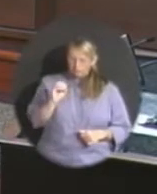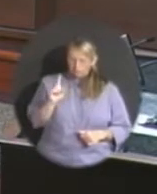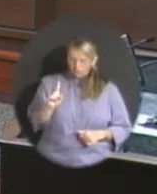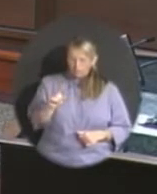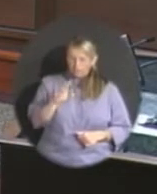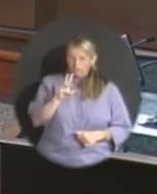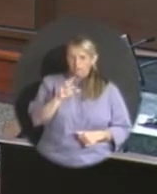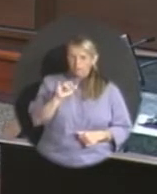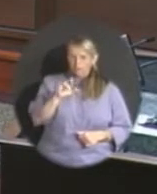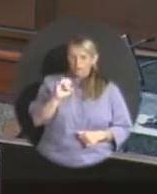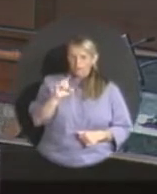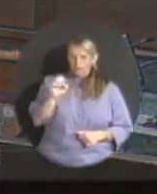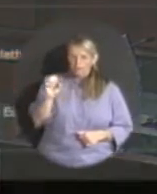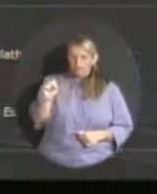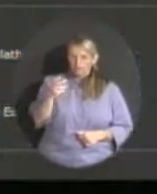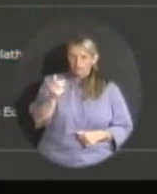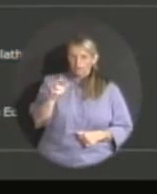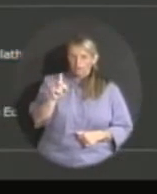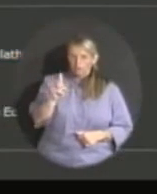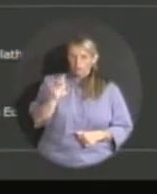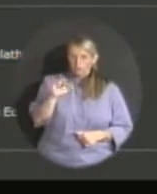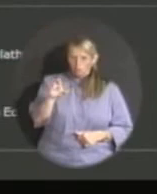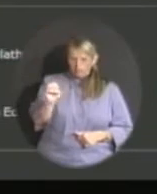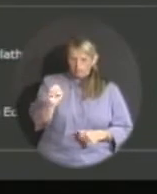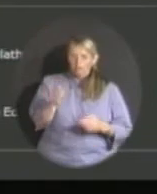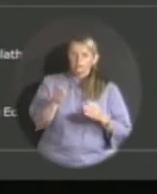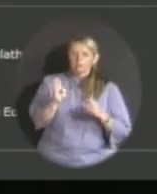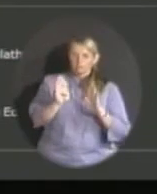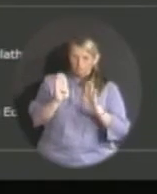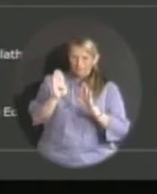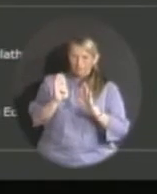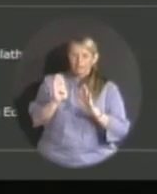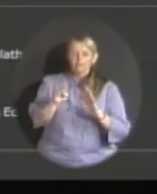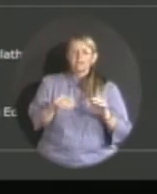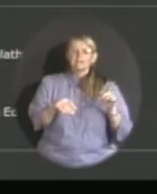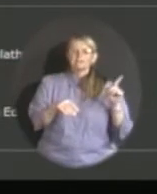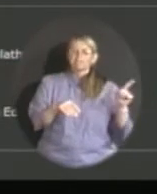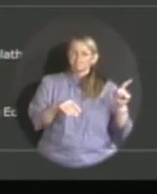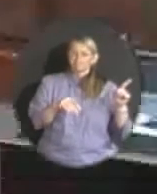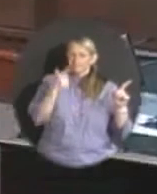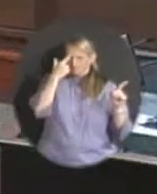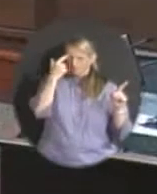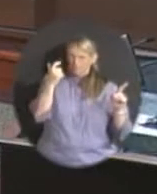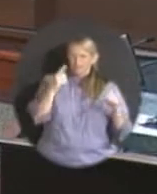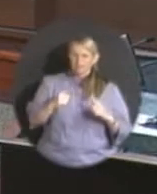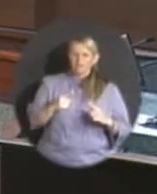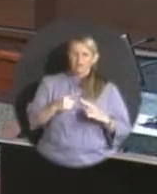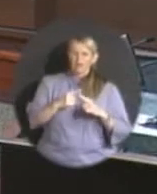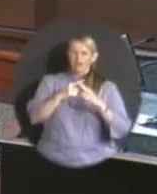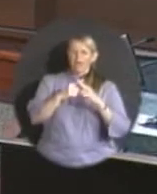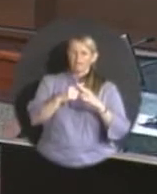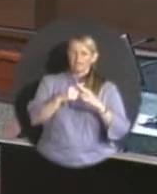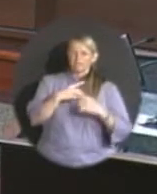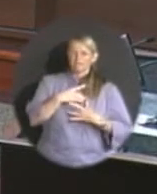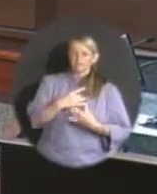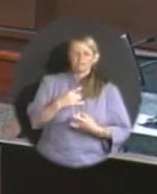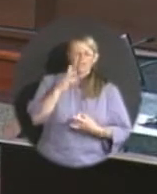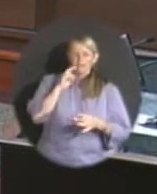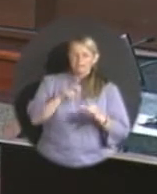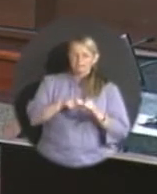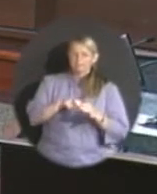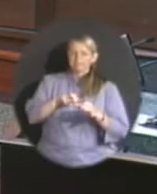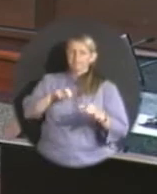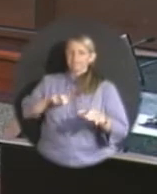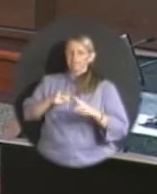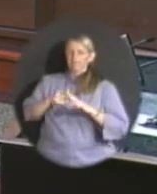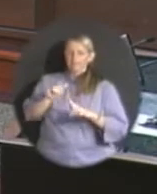bid. Ms. Martin? Yes. Due to a conflict of interest, I am going to recuse myself from this action item, and then I'll return